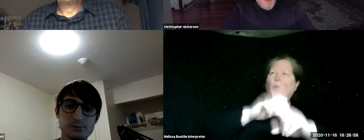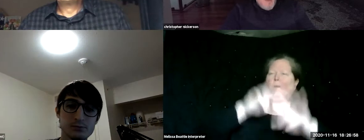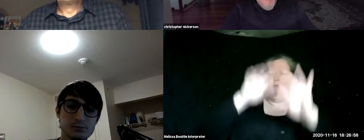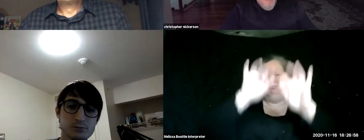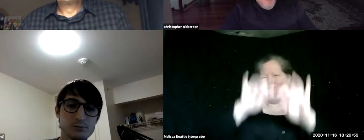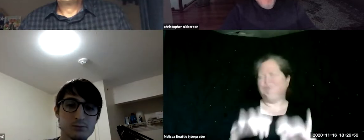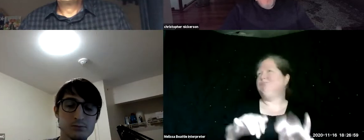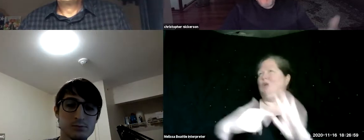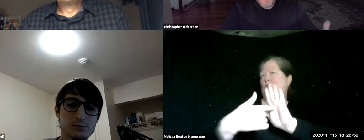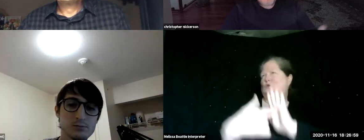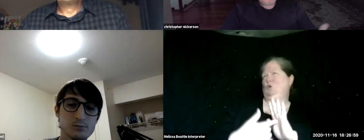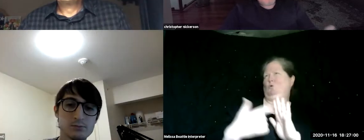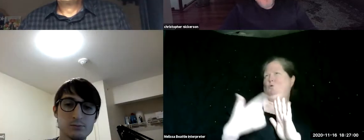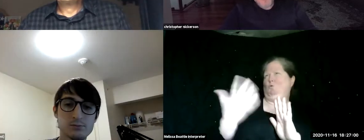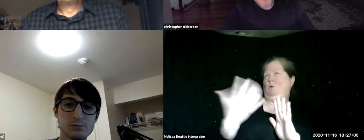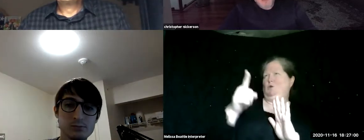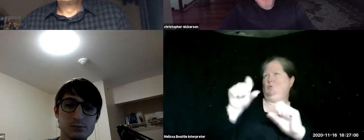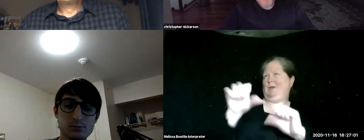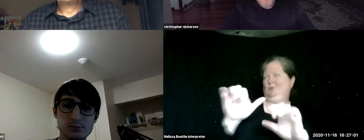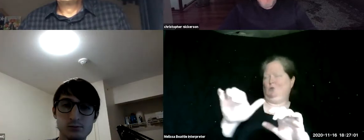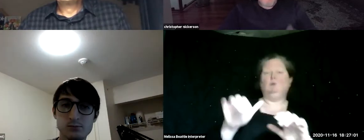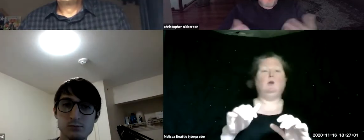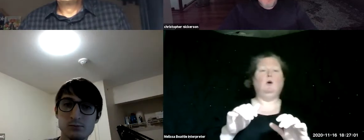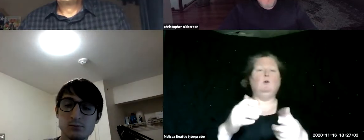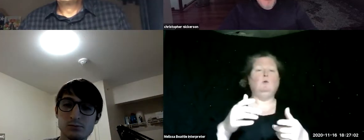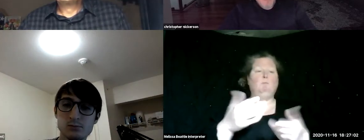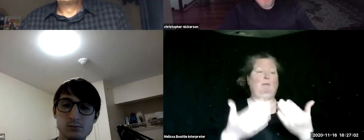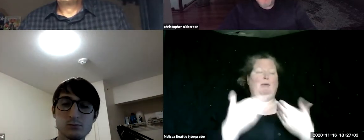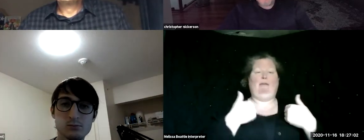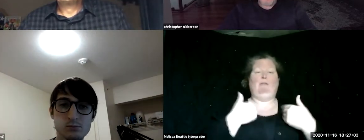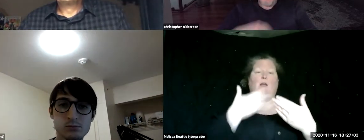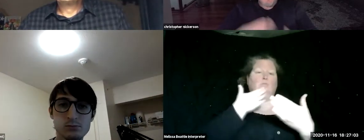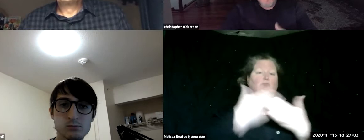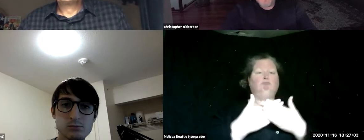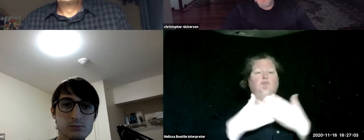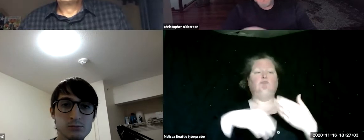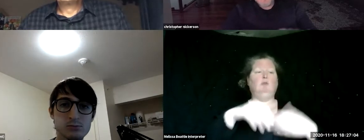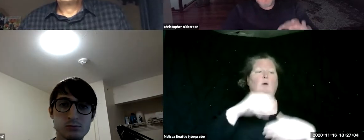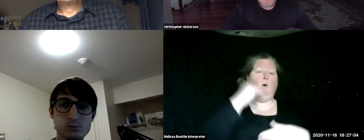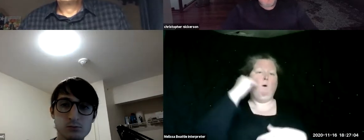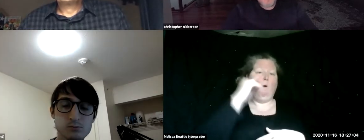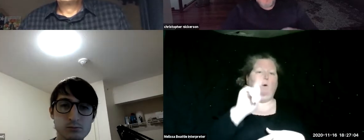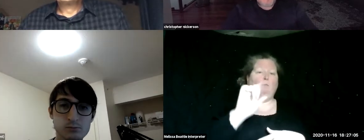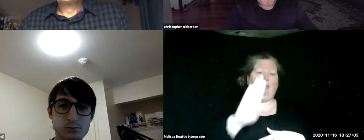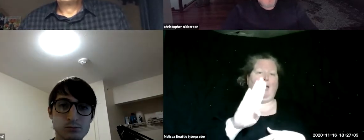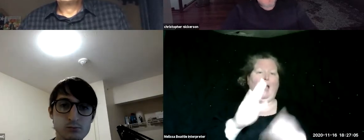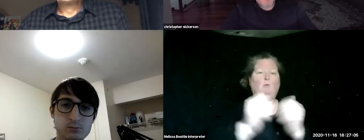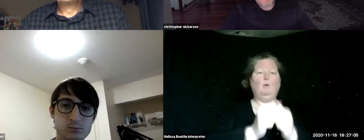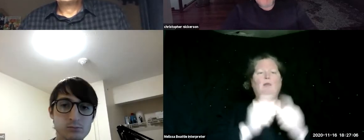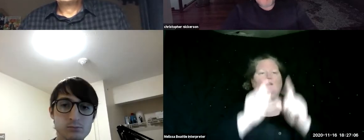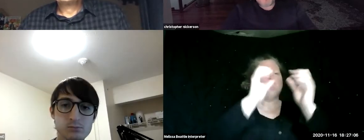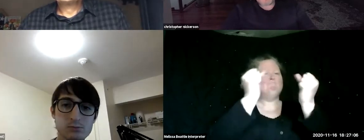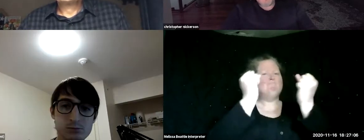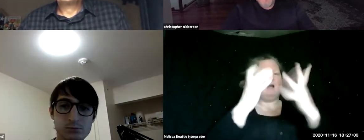through and having a well-tuned home lab where you have a bunch of VMs up, you know, you can go get used to a couple different